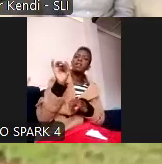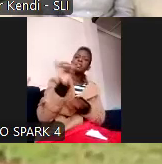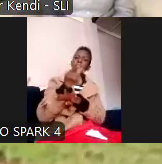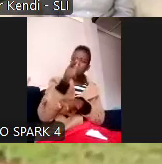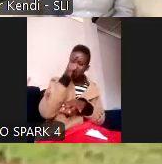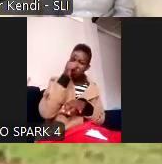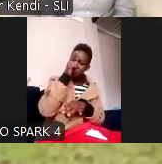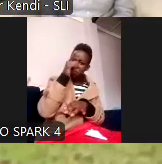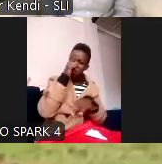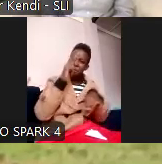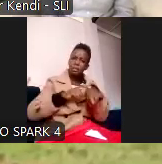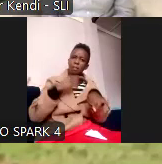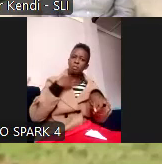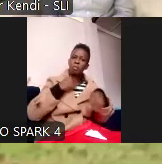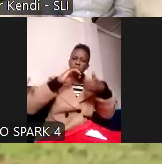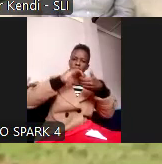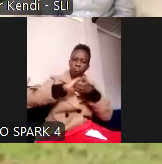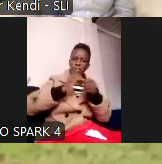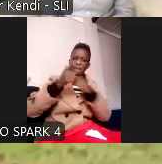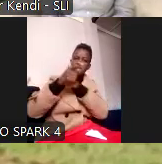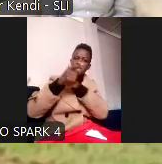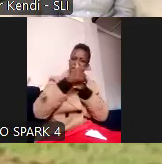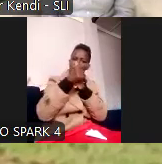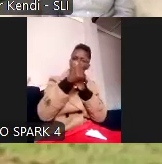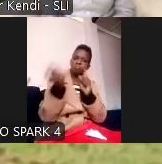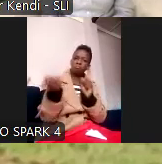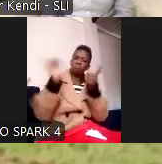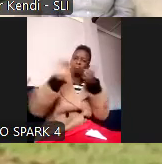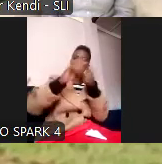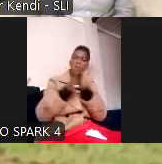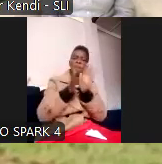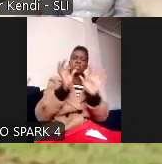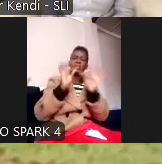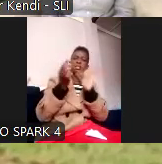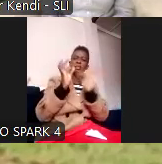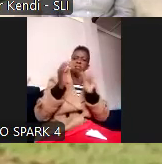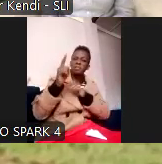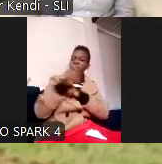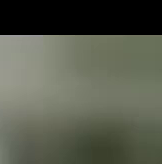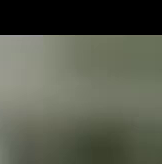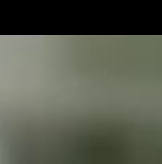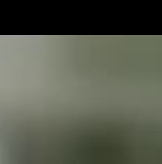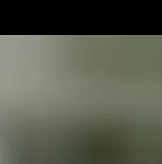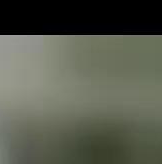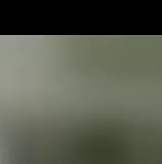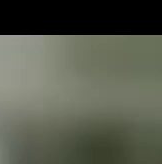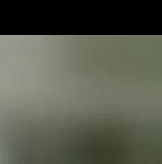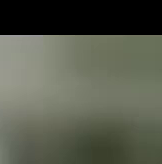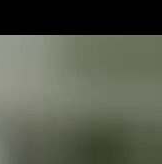than our disabilities. We are leaders, innovators, and change makers. The time for